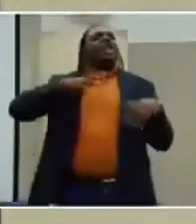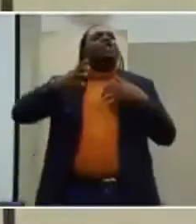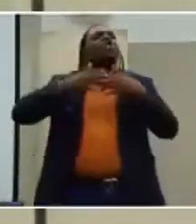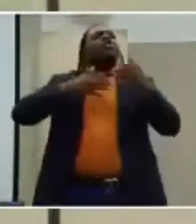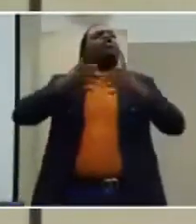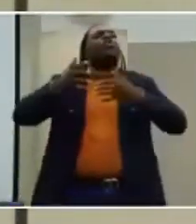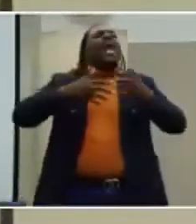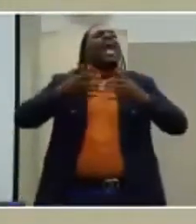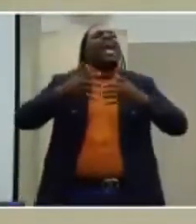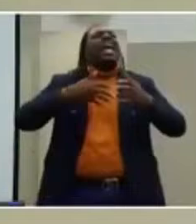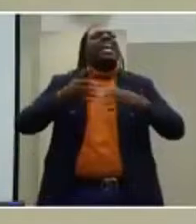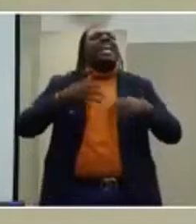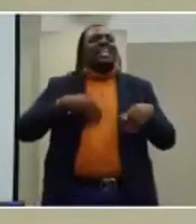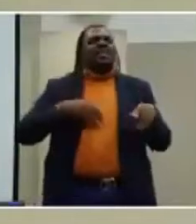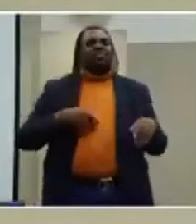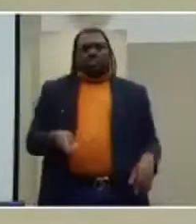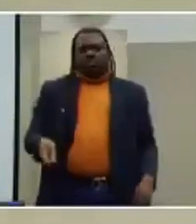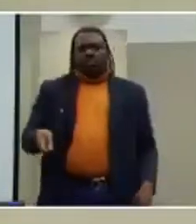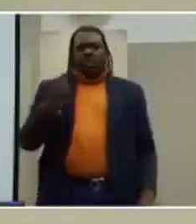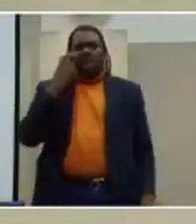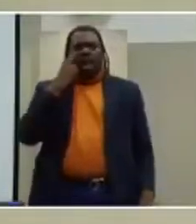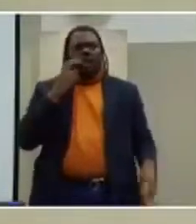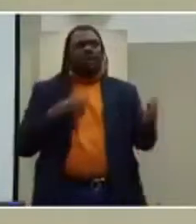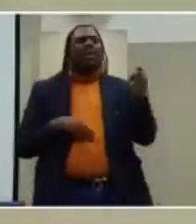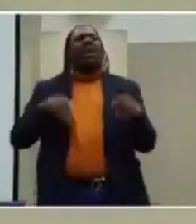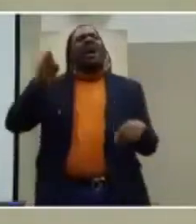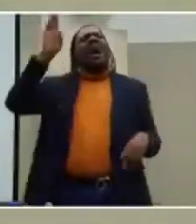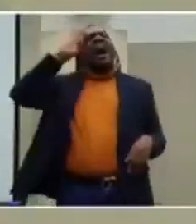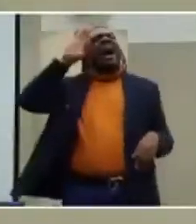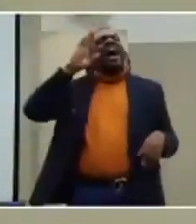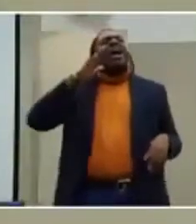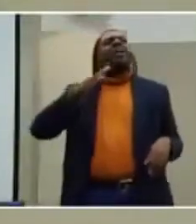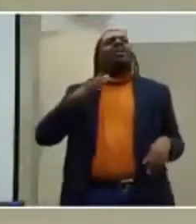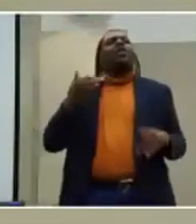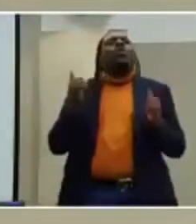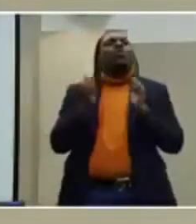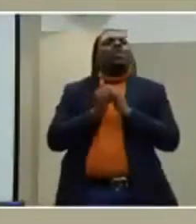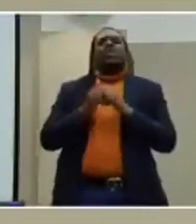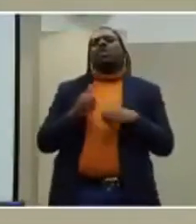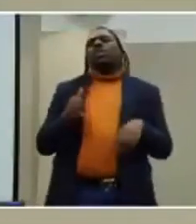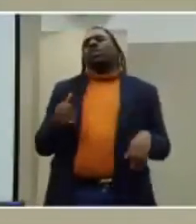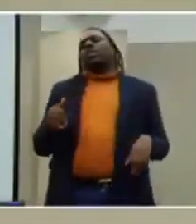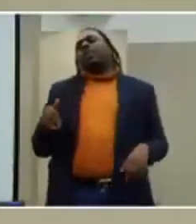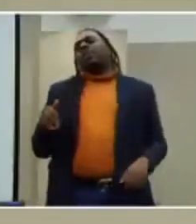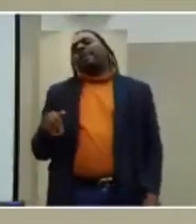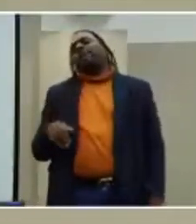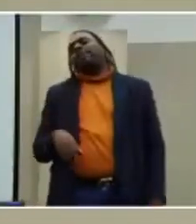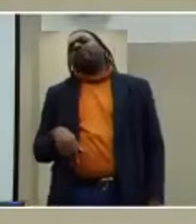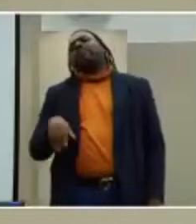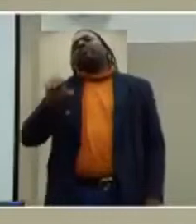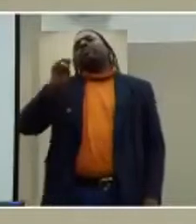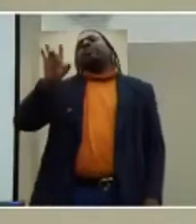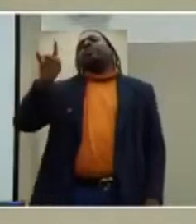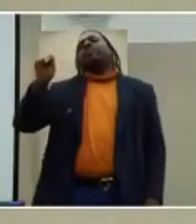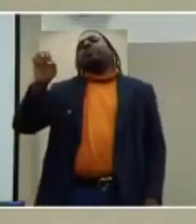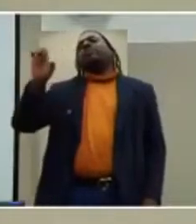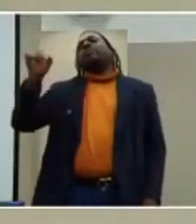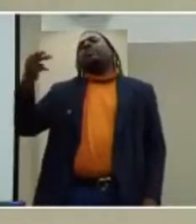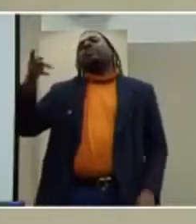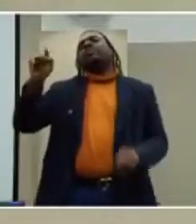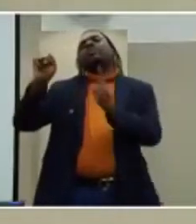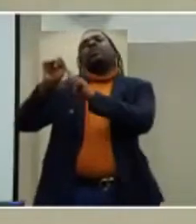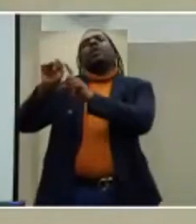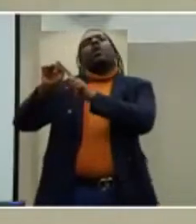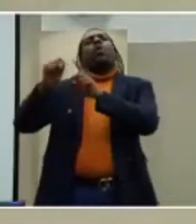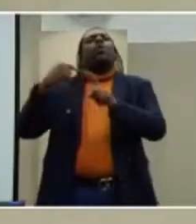Hi, this is Jesse Sherrick. I'm with the Government Affairs Department in the National Federation of the Blind. I want to talk to you. We appreciate the work that you've